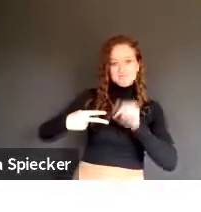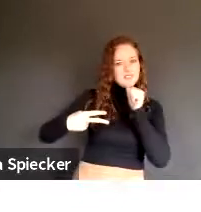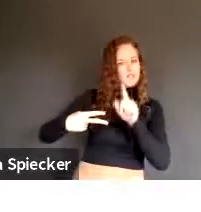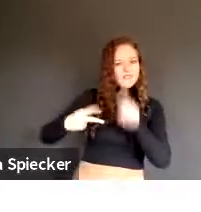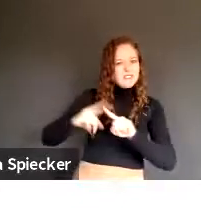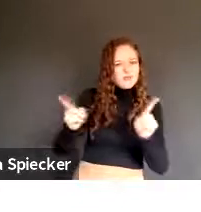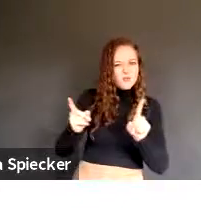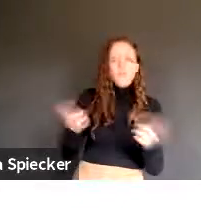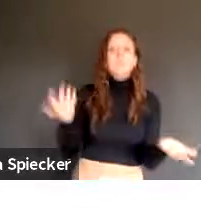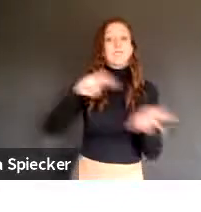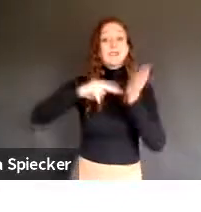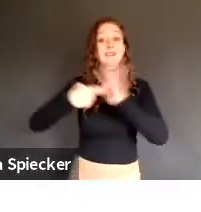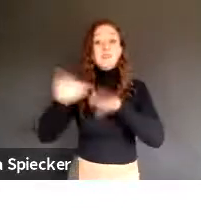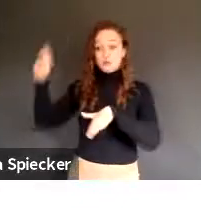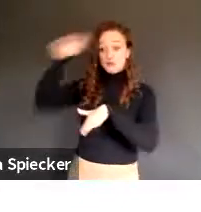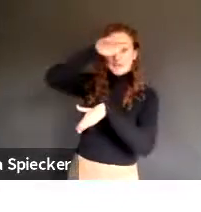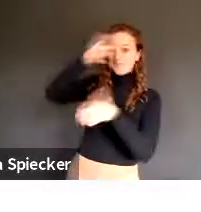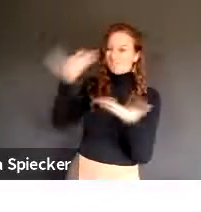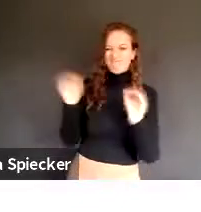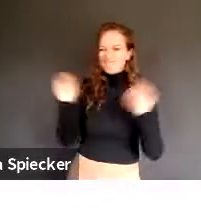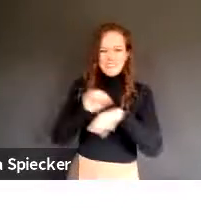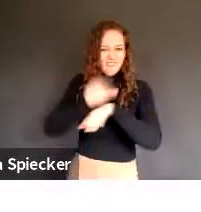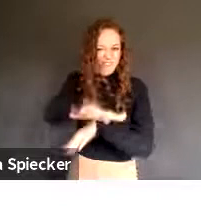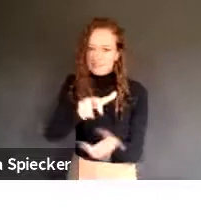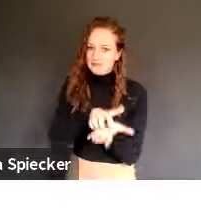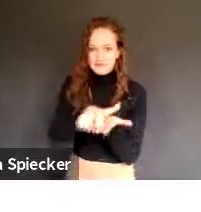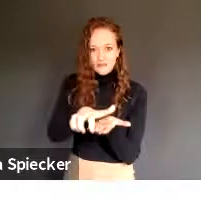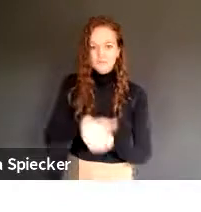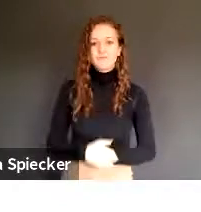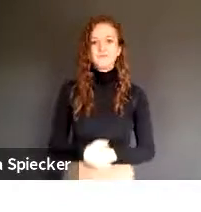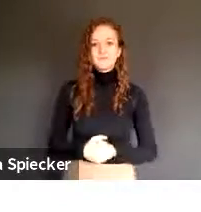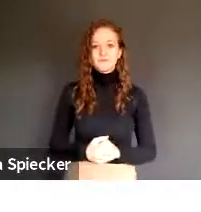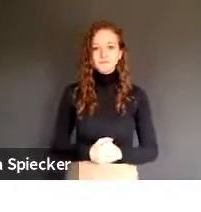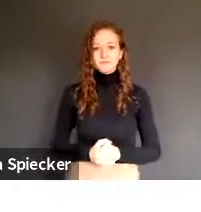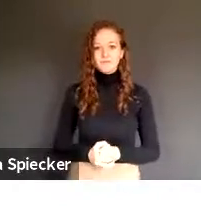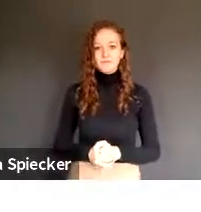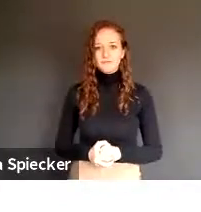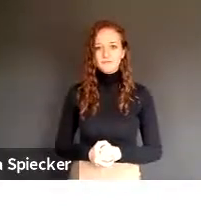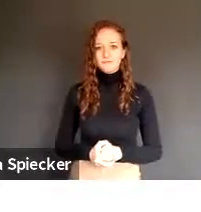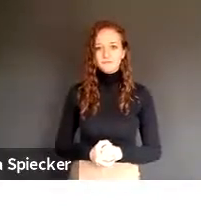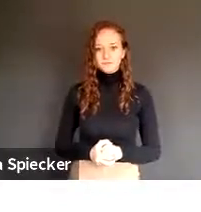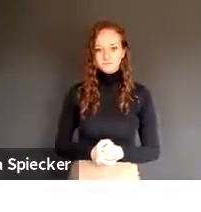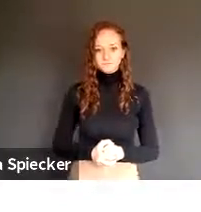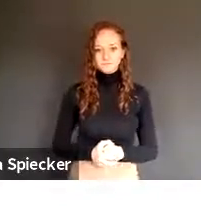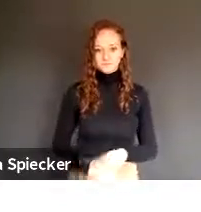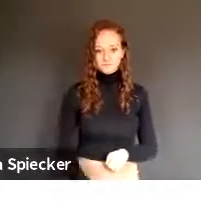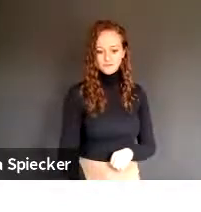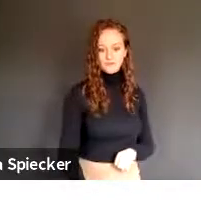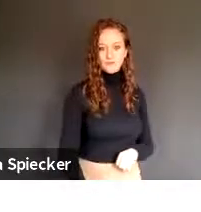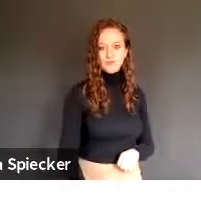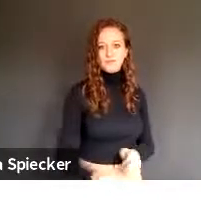can see that they don't differ greatly, right? The blues are up at the top and both of the reds are down at the bottom. So here you can see shading didn't have an effect on density.